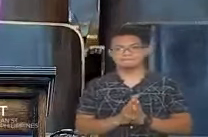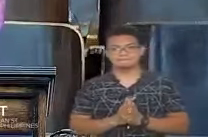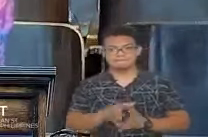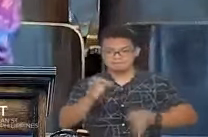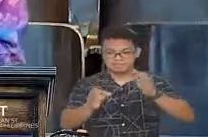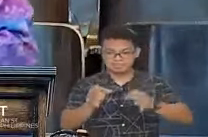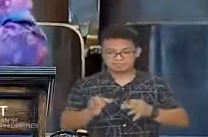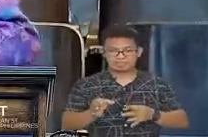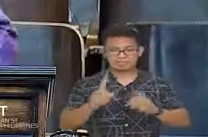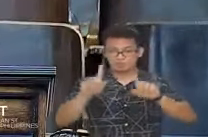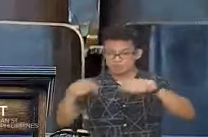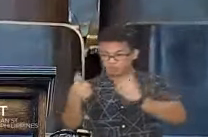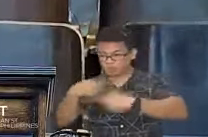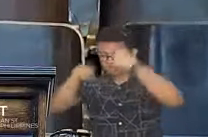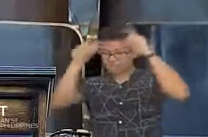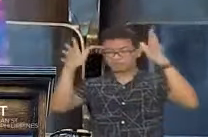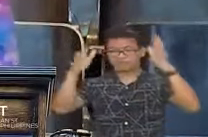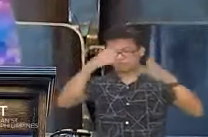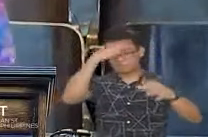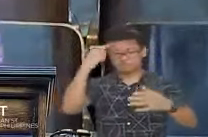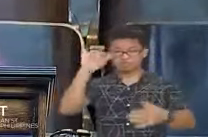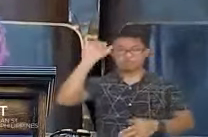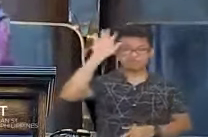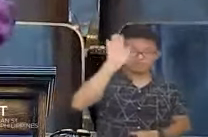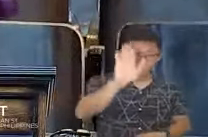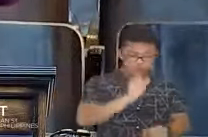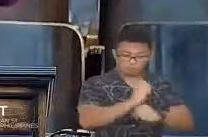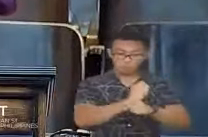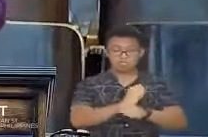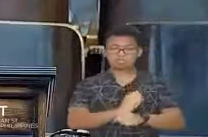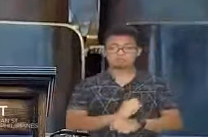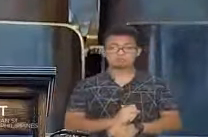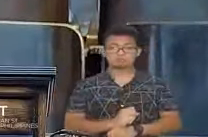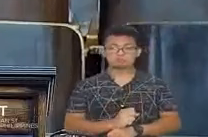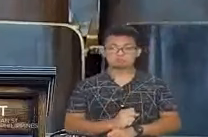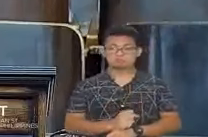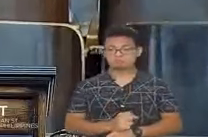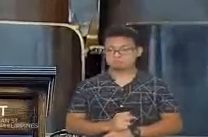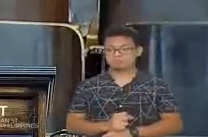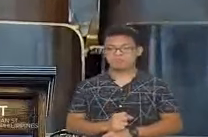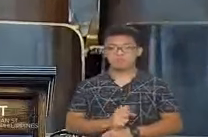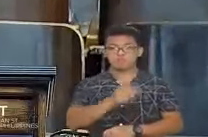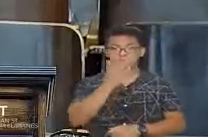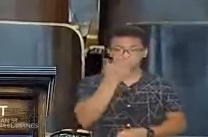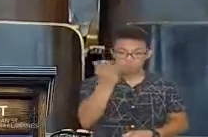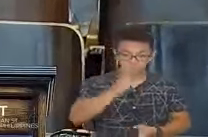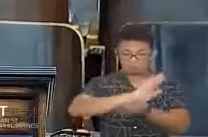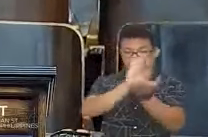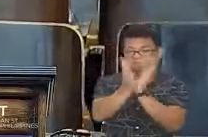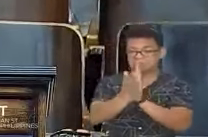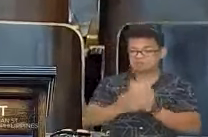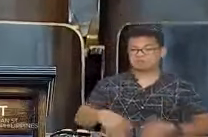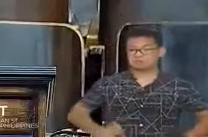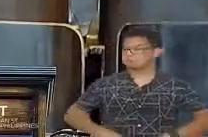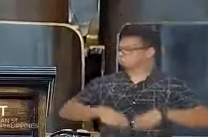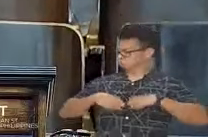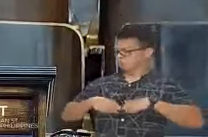Listen, if you go to heaven because of your good works, you know what you say? Look at me, I'm